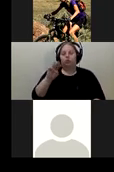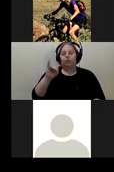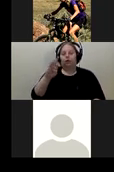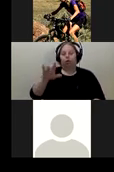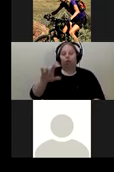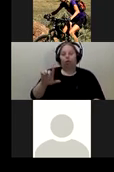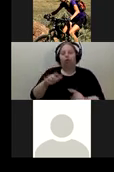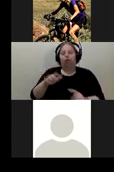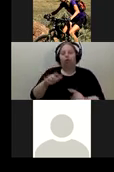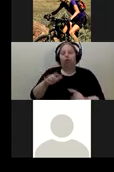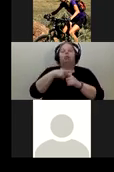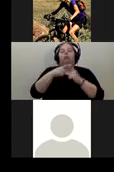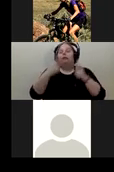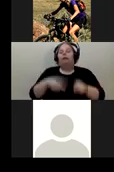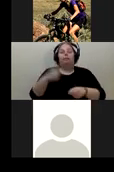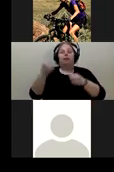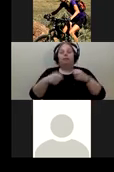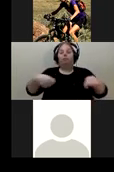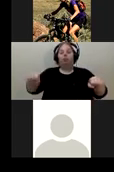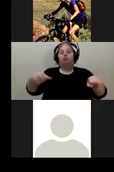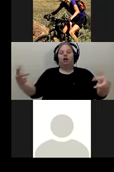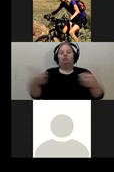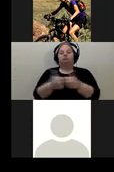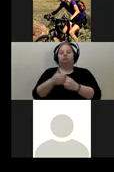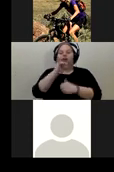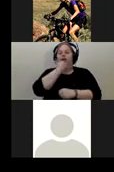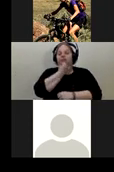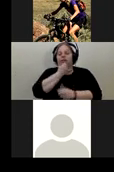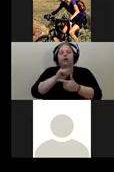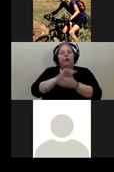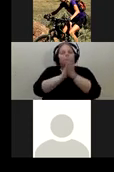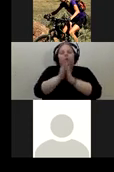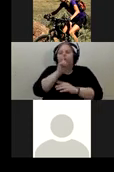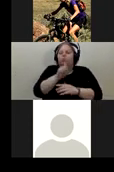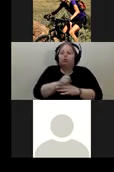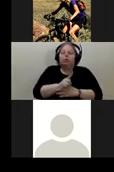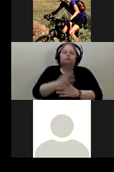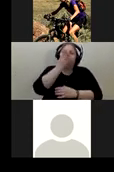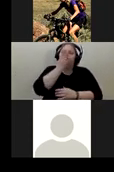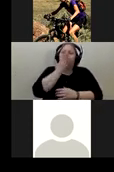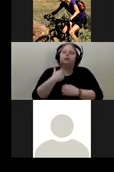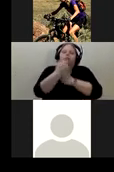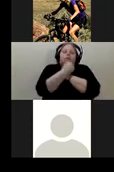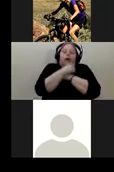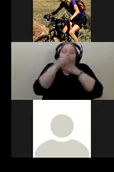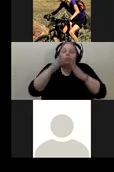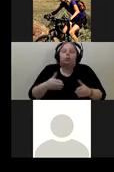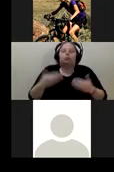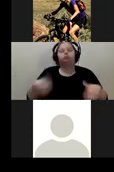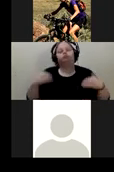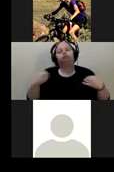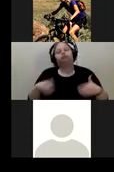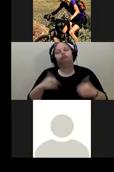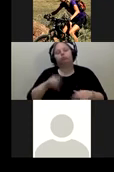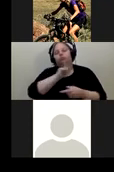in a motorcycle accident, and he became one of the most loving people you could ever meet. So and then I've seen